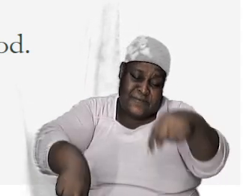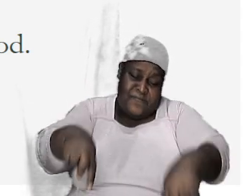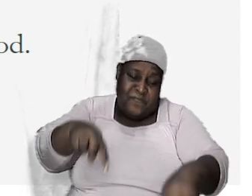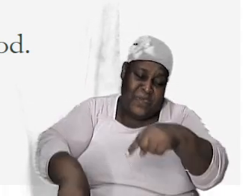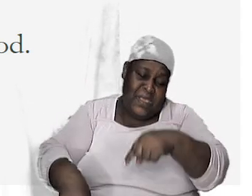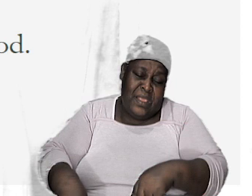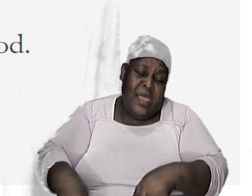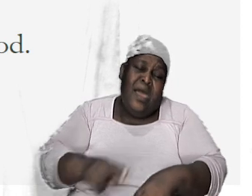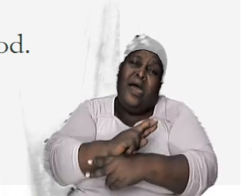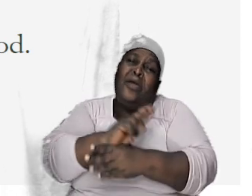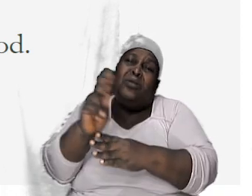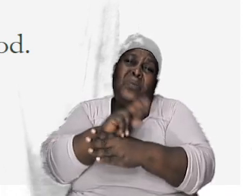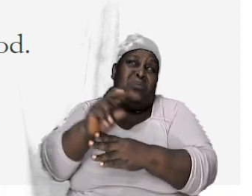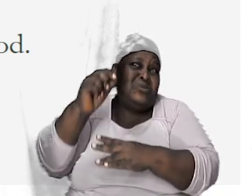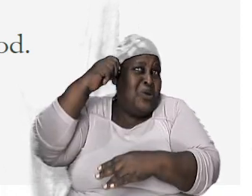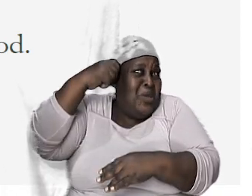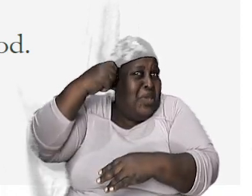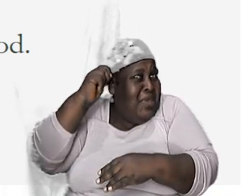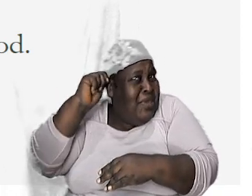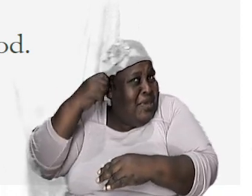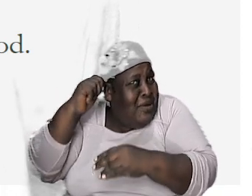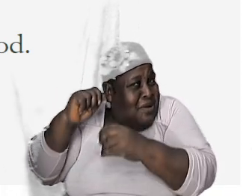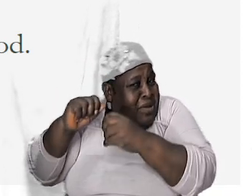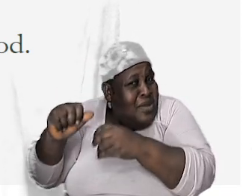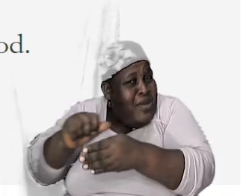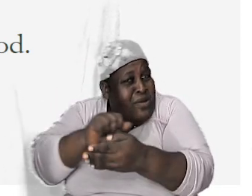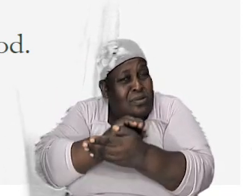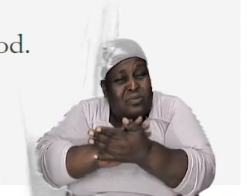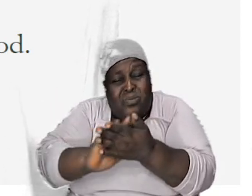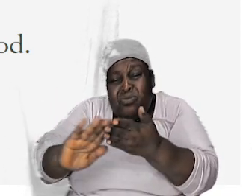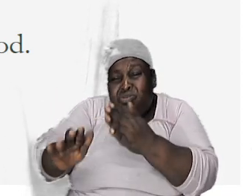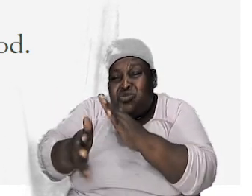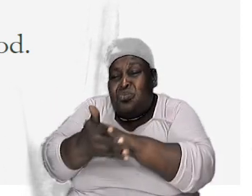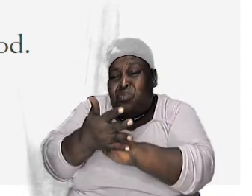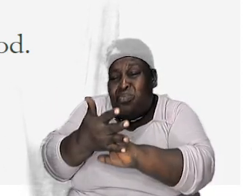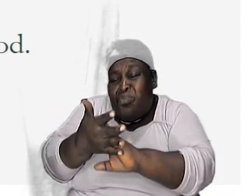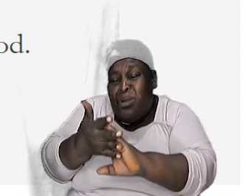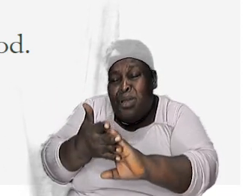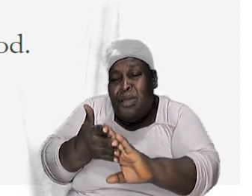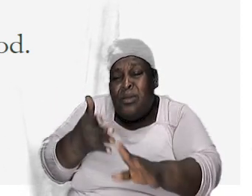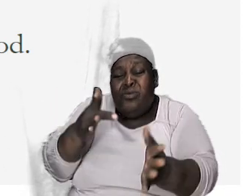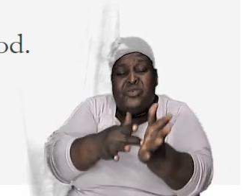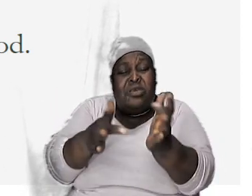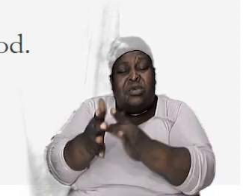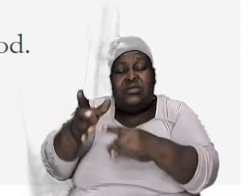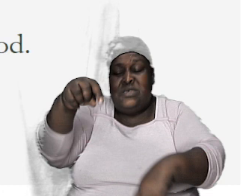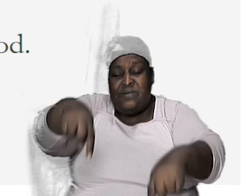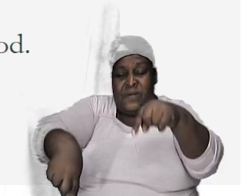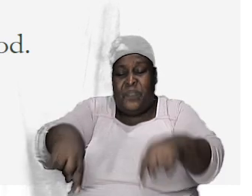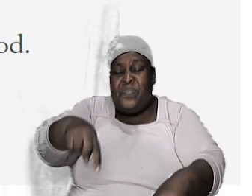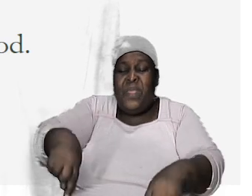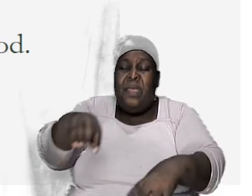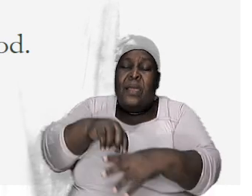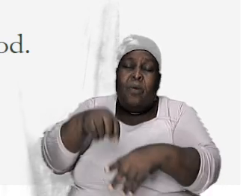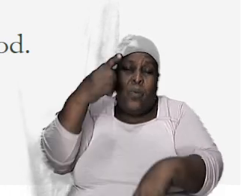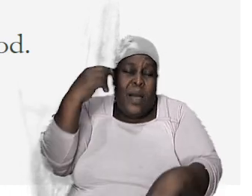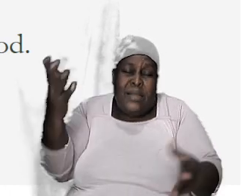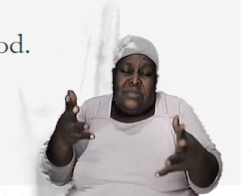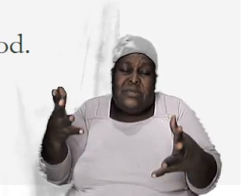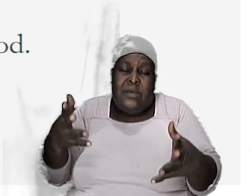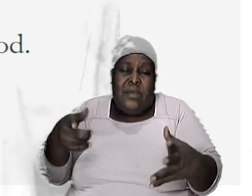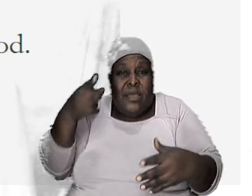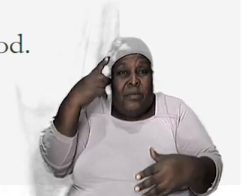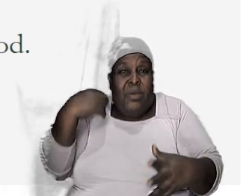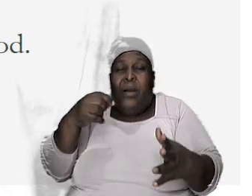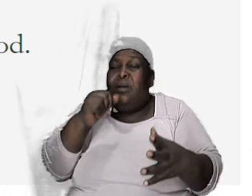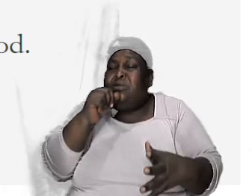his feet. What she did? She did everything that she could do because she was in love. Amen. She was positioning herself at a